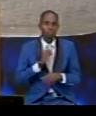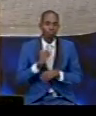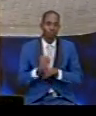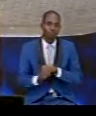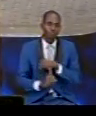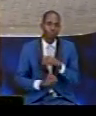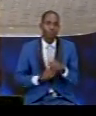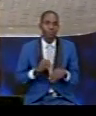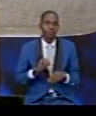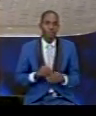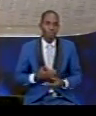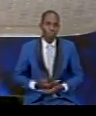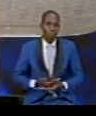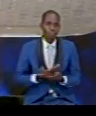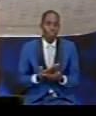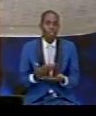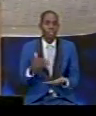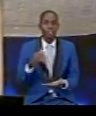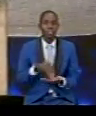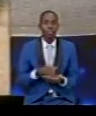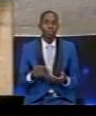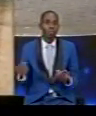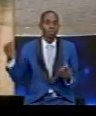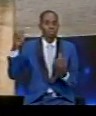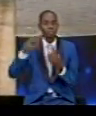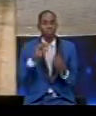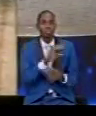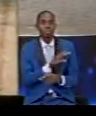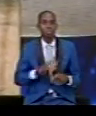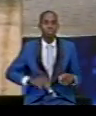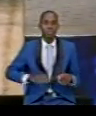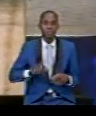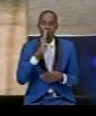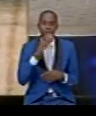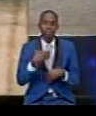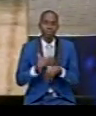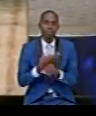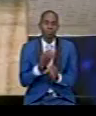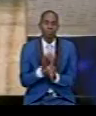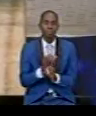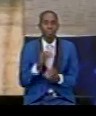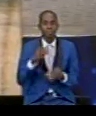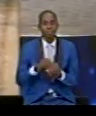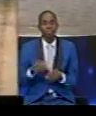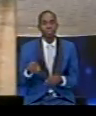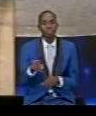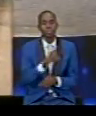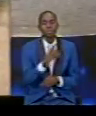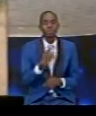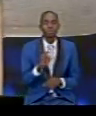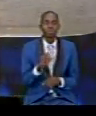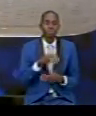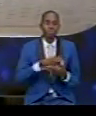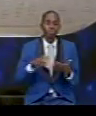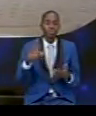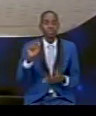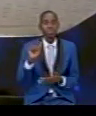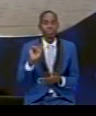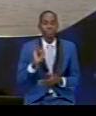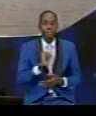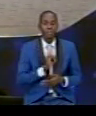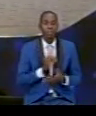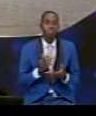again until Christ performed in you the story I